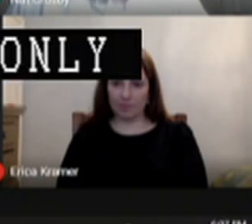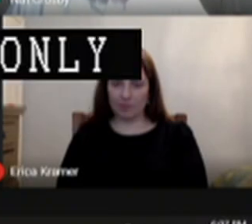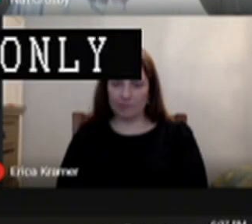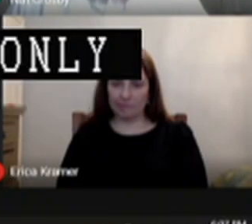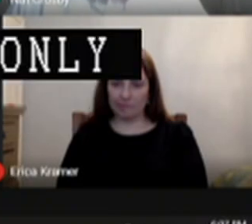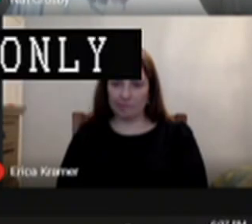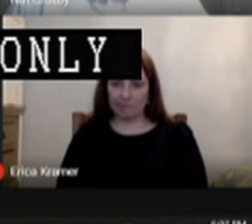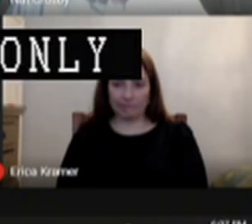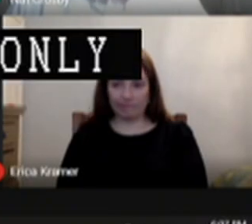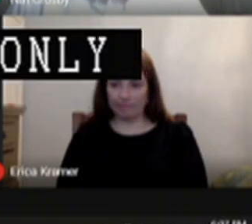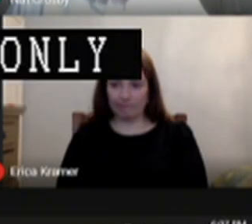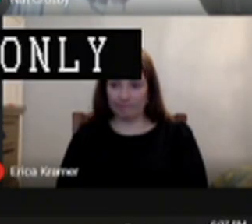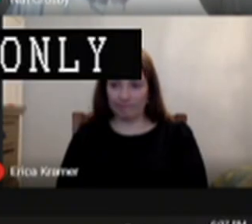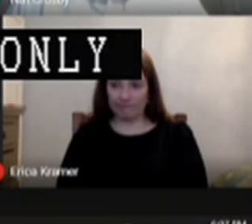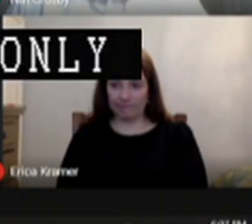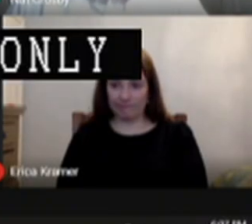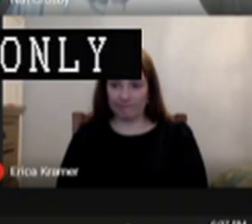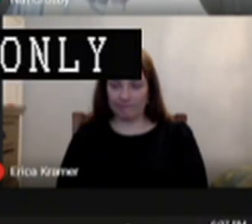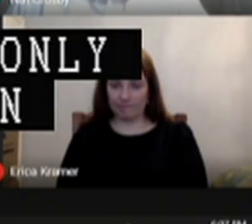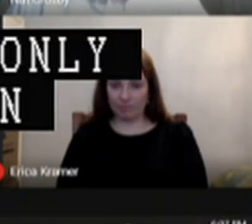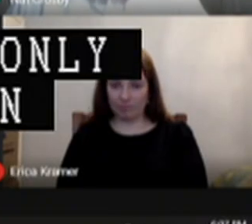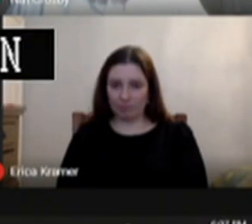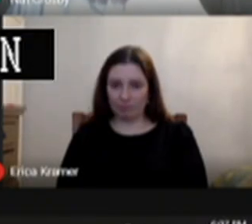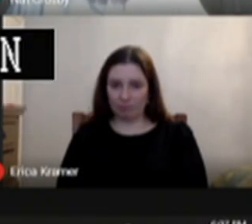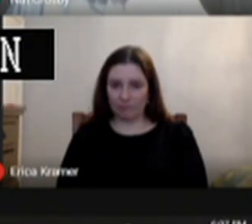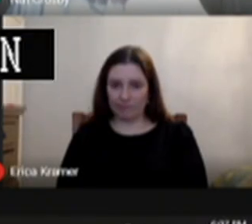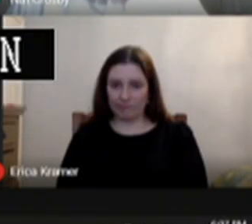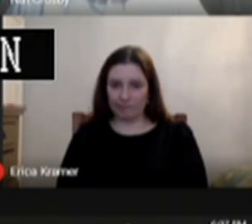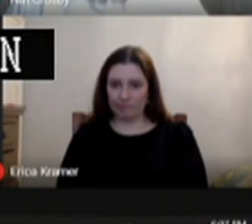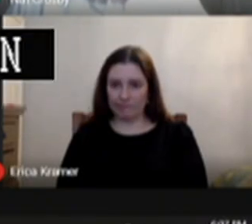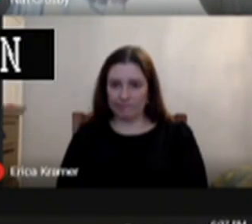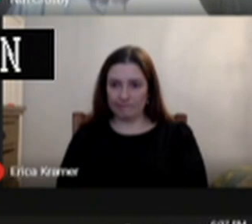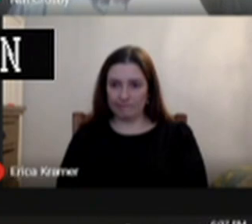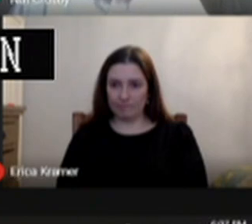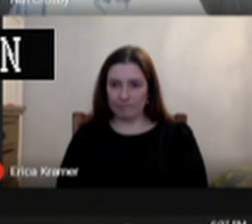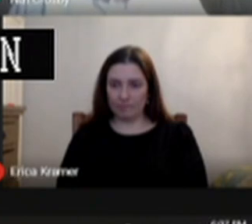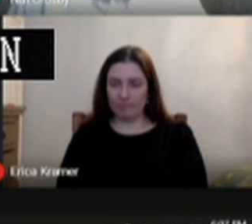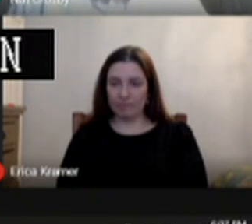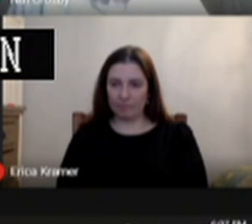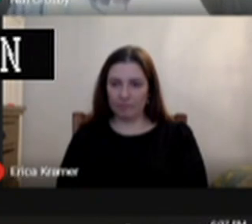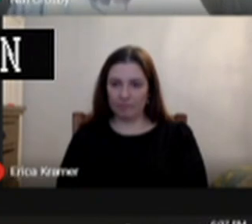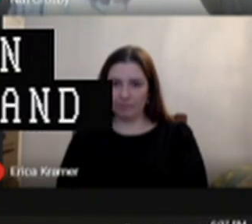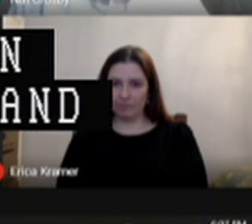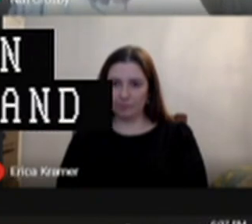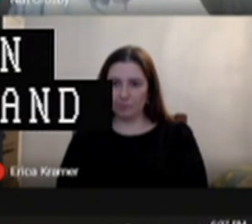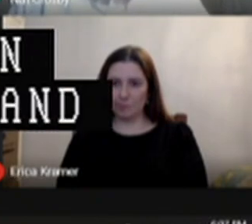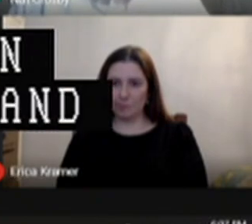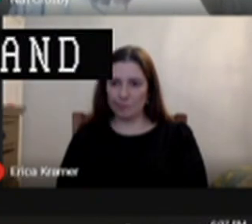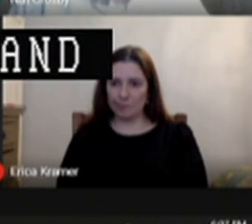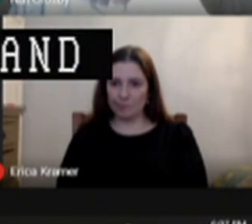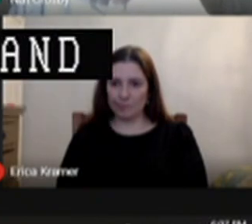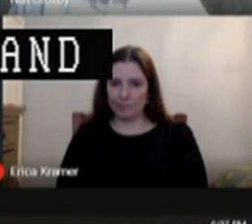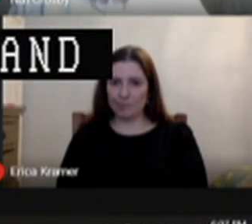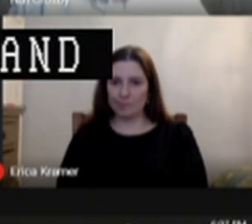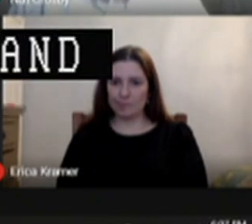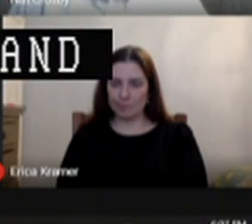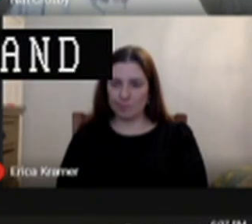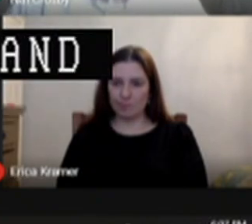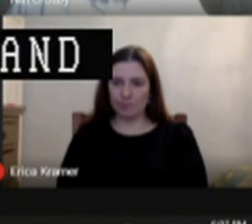its tile placement, and it is missing a landing to be in keeping with the current code.